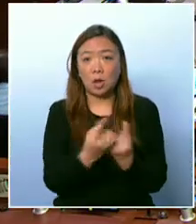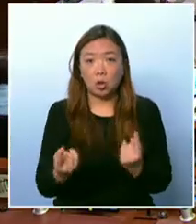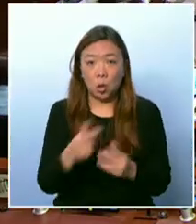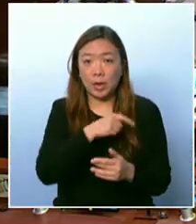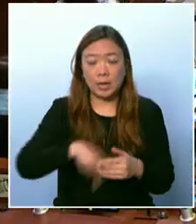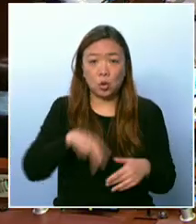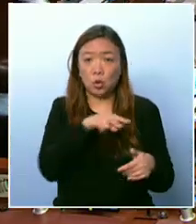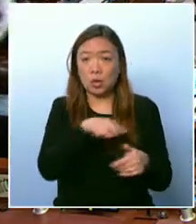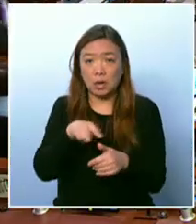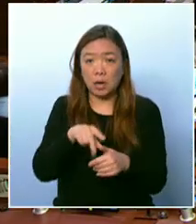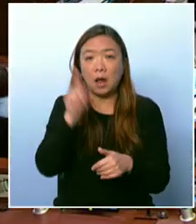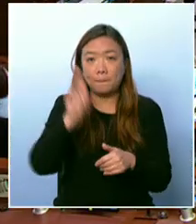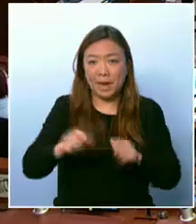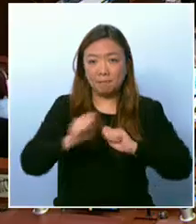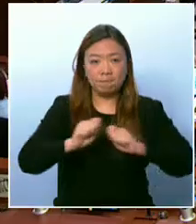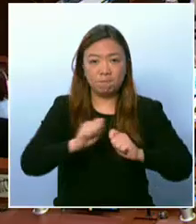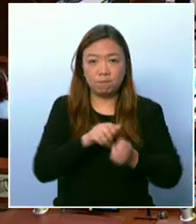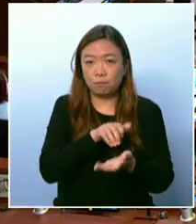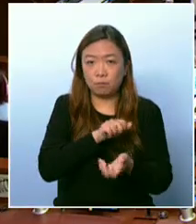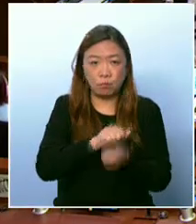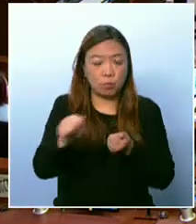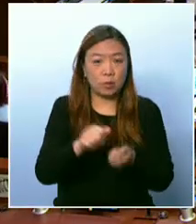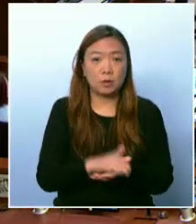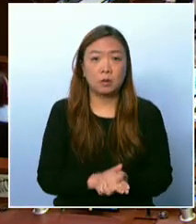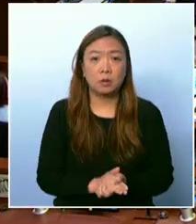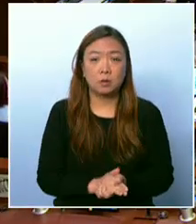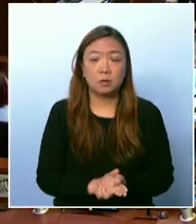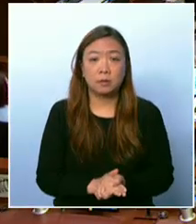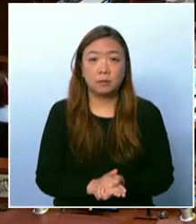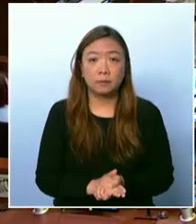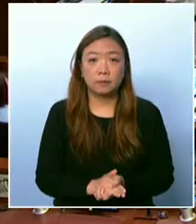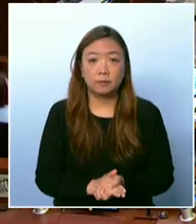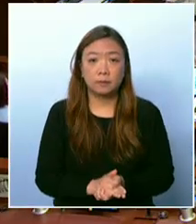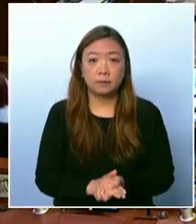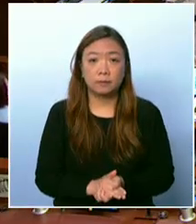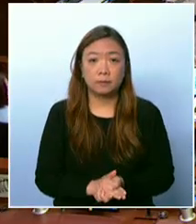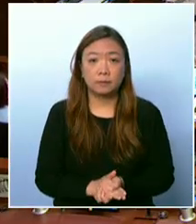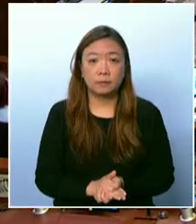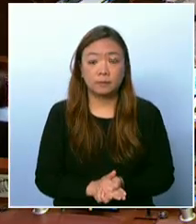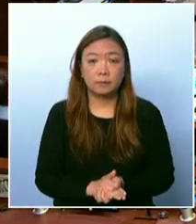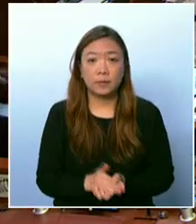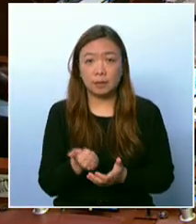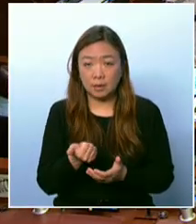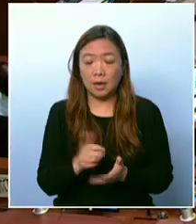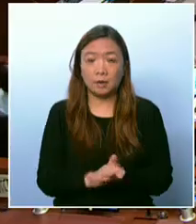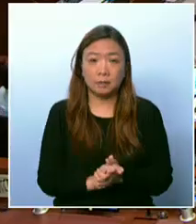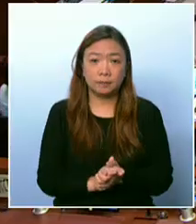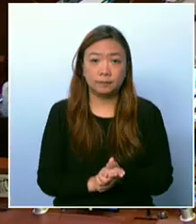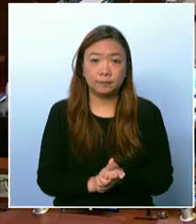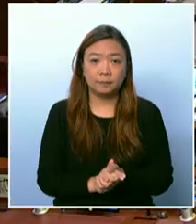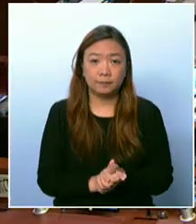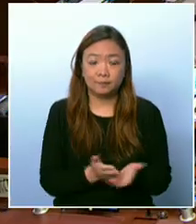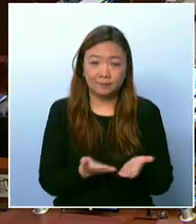the election, all ballot papers will be destroyed on the spot at the supervision of all